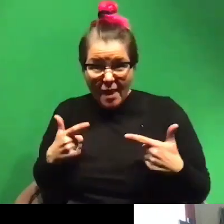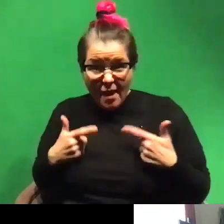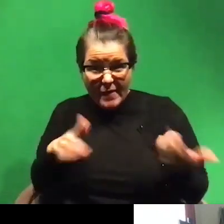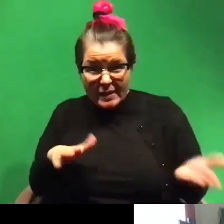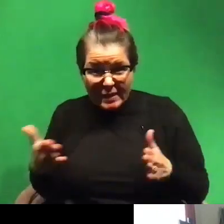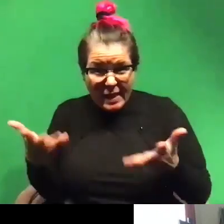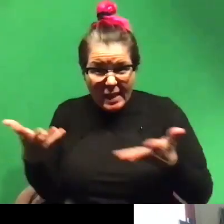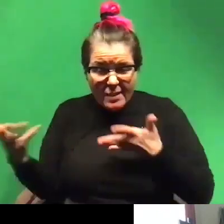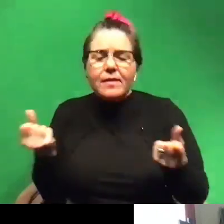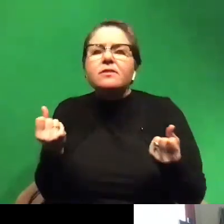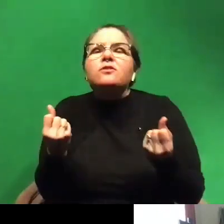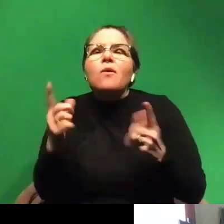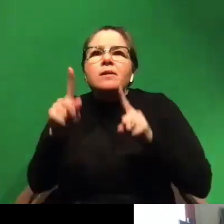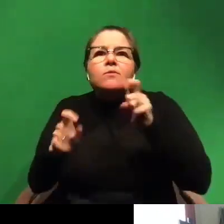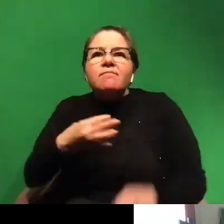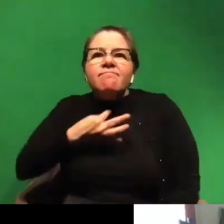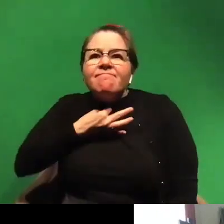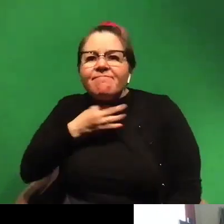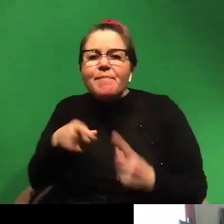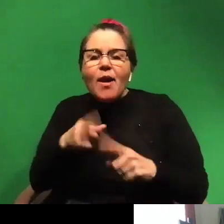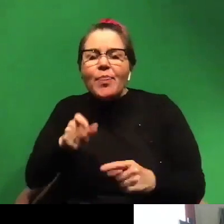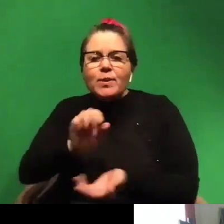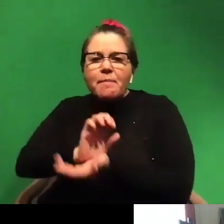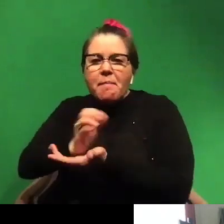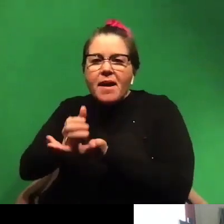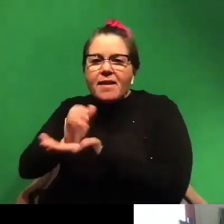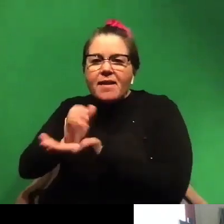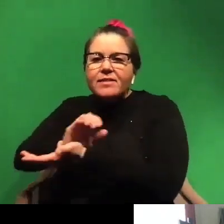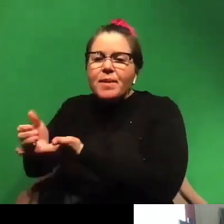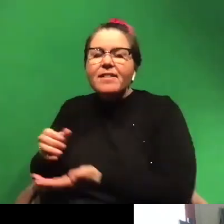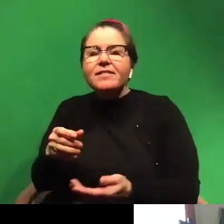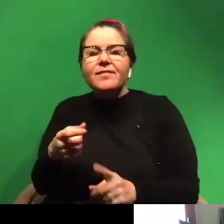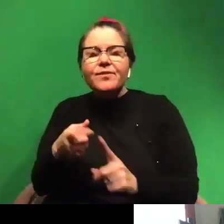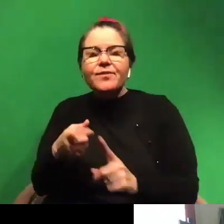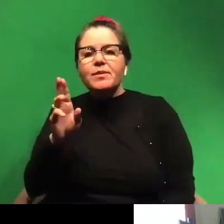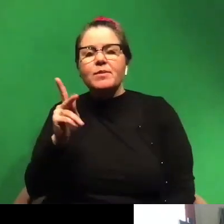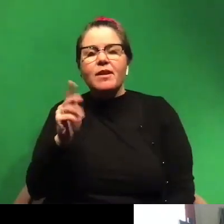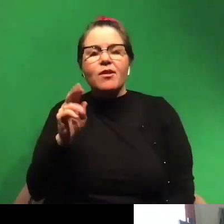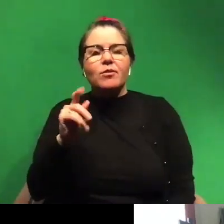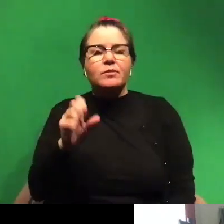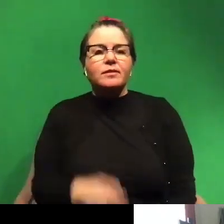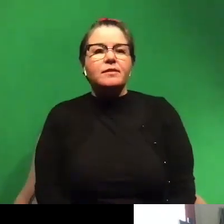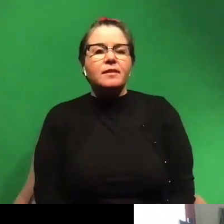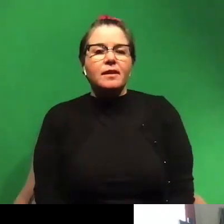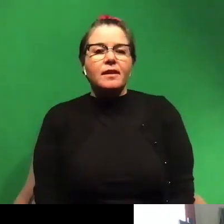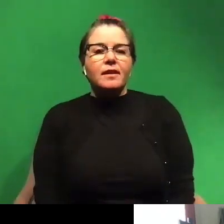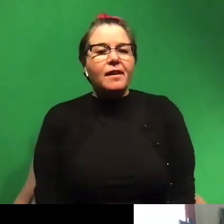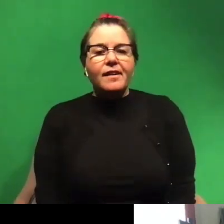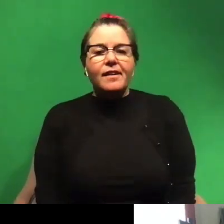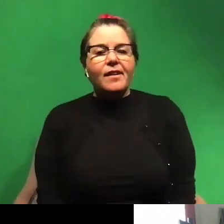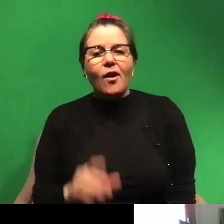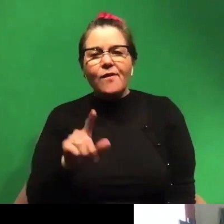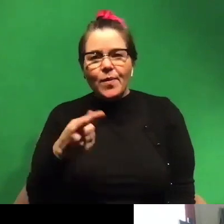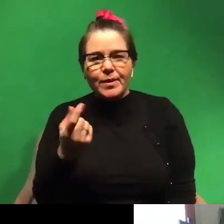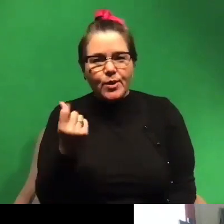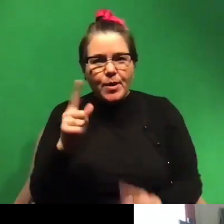there's so many questions I want to ask about those little piles of microbes that the eukaryotes are making. Of course, there's only so many questions